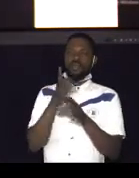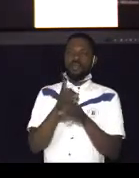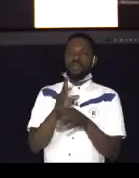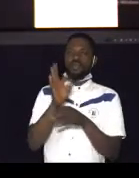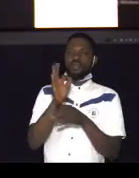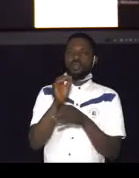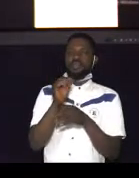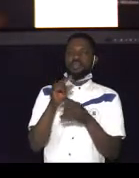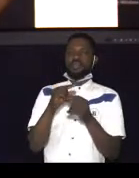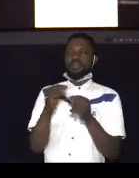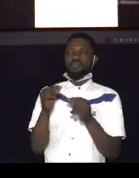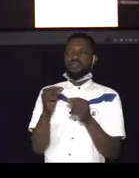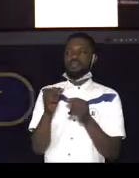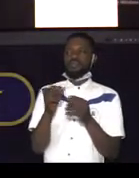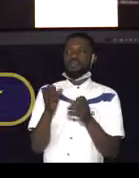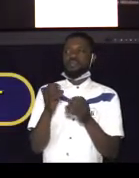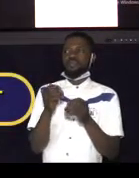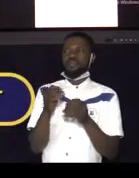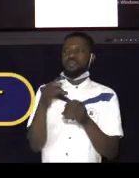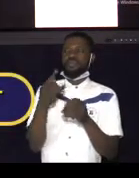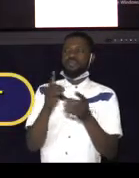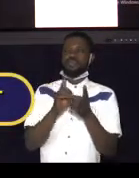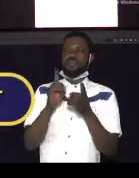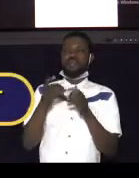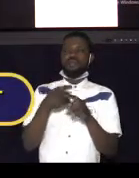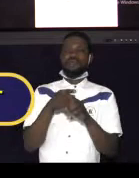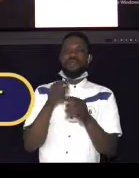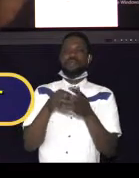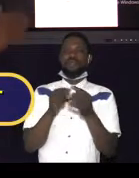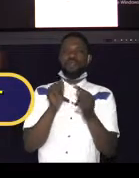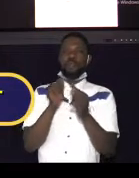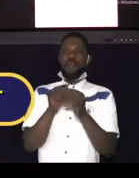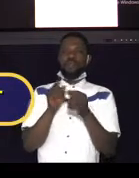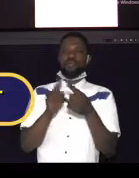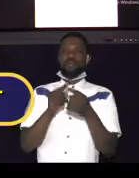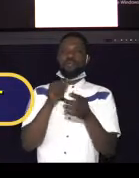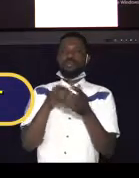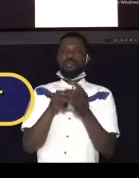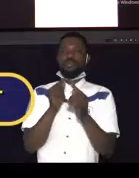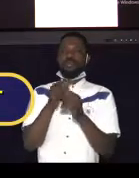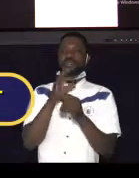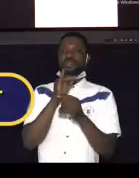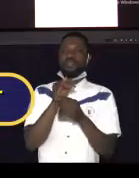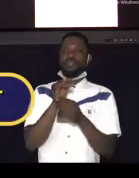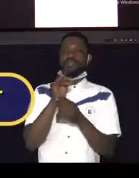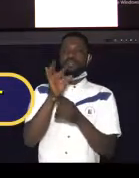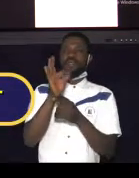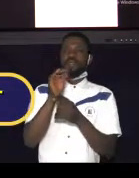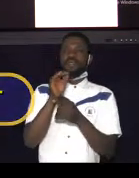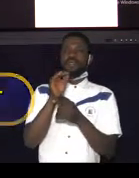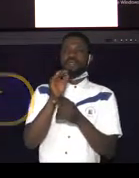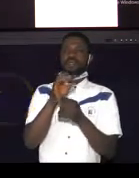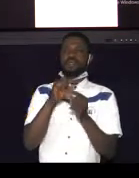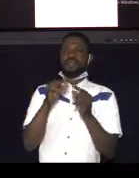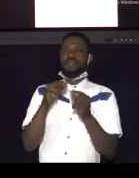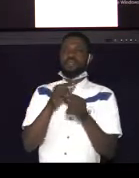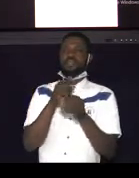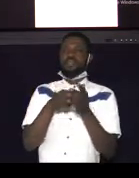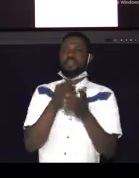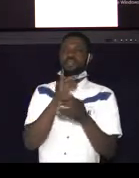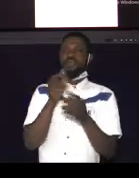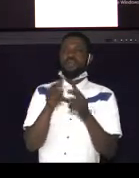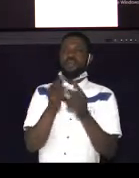90 degrees. So the distance from this point to this point is said to be 90 degrees, and this is a very important angle